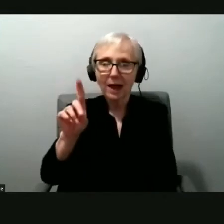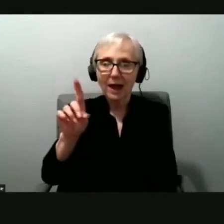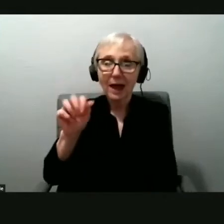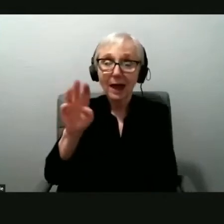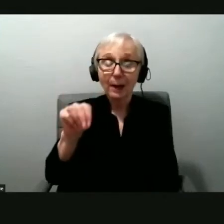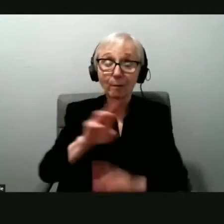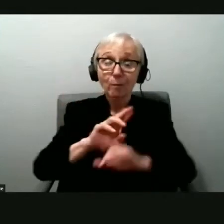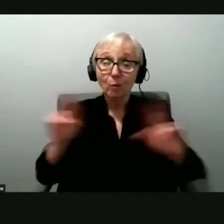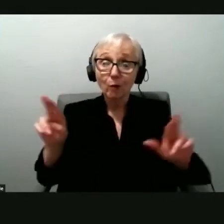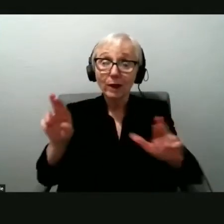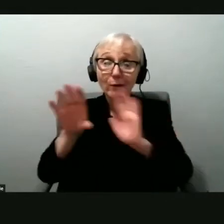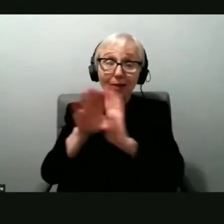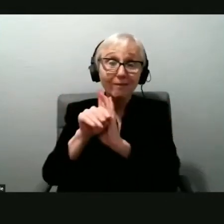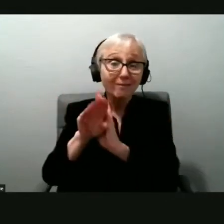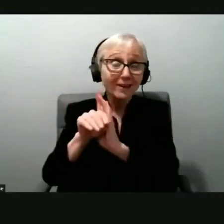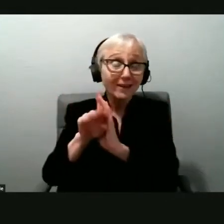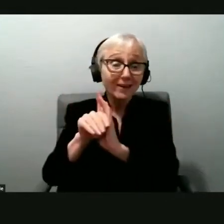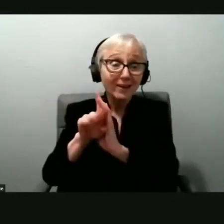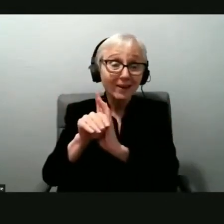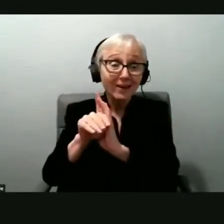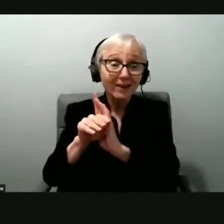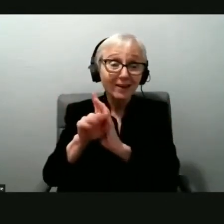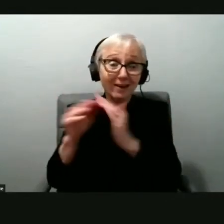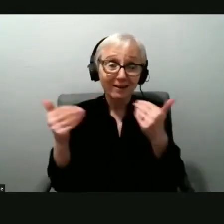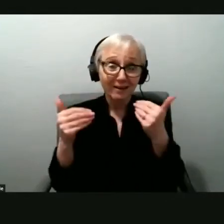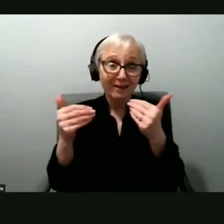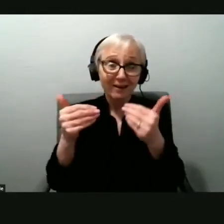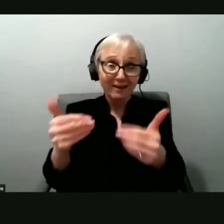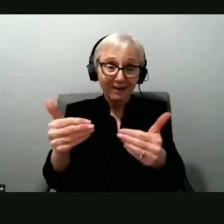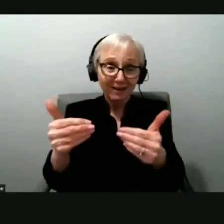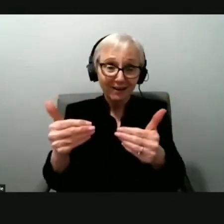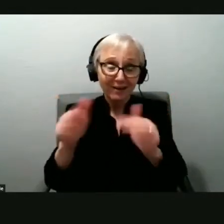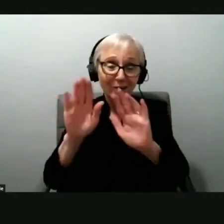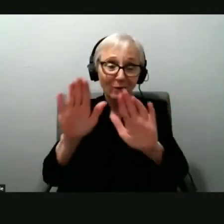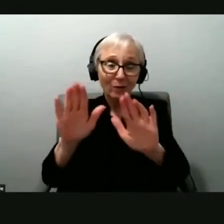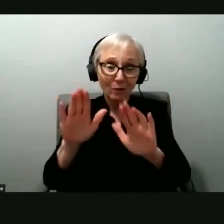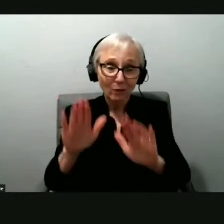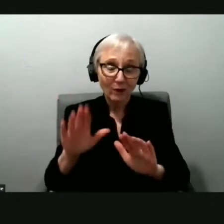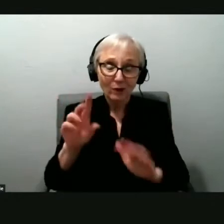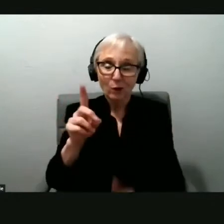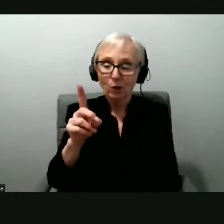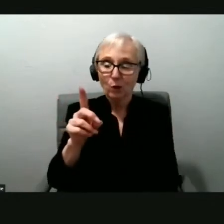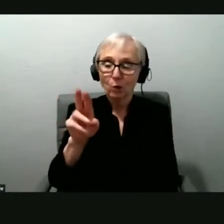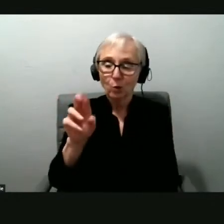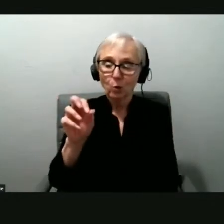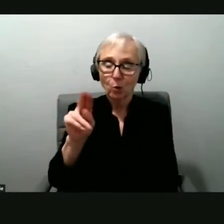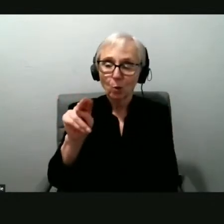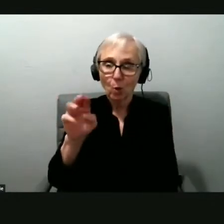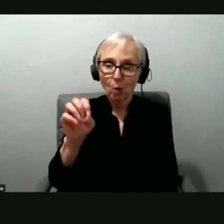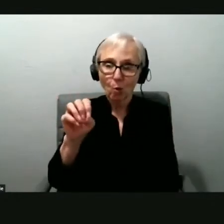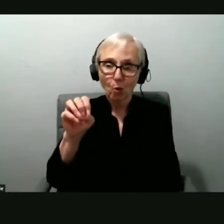ready? We'll take it away with some great drone footage. You there?